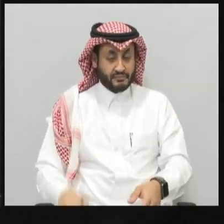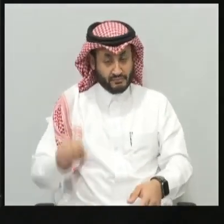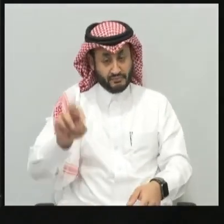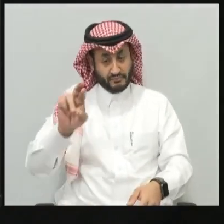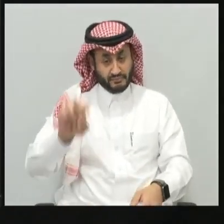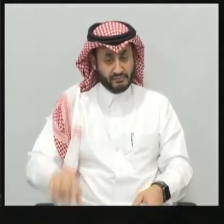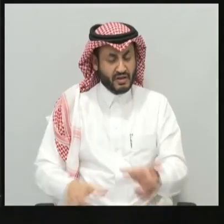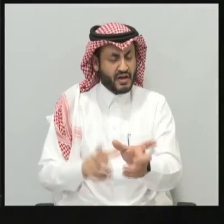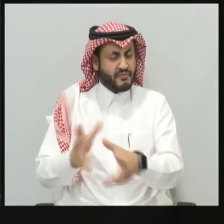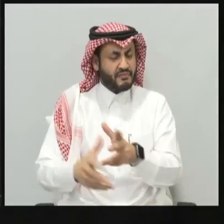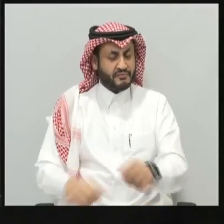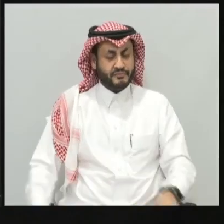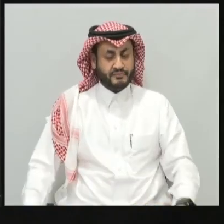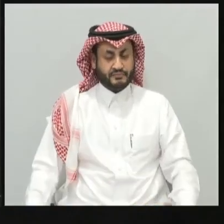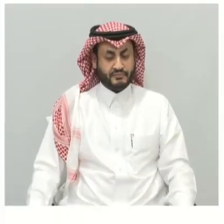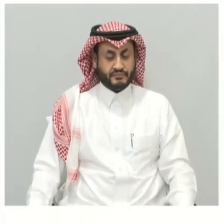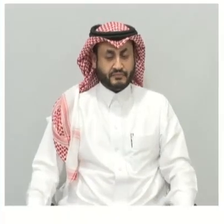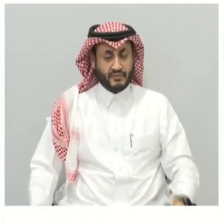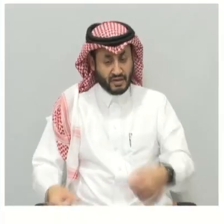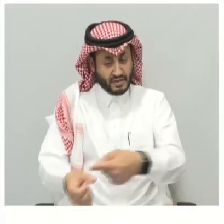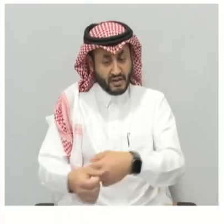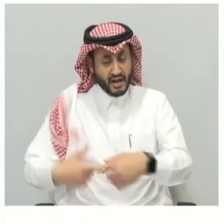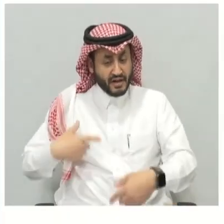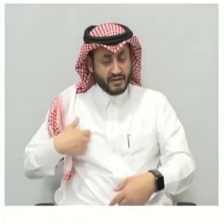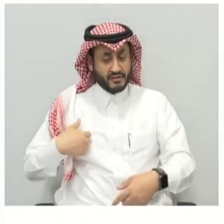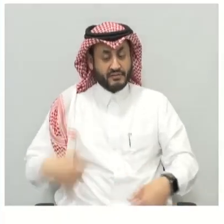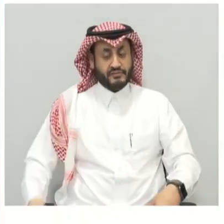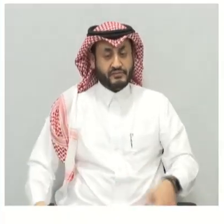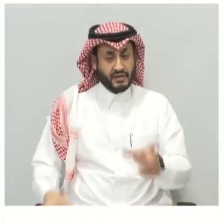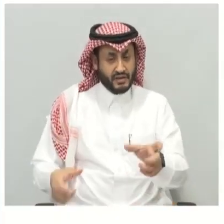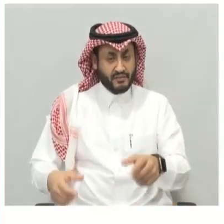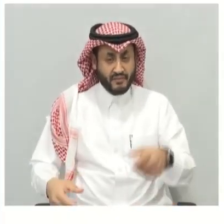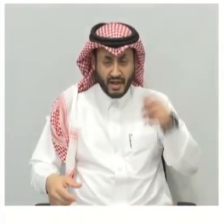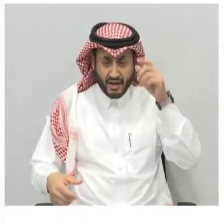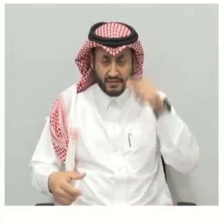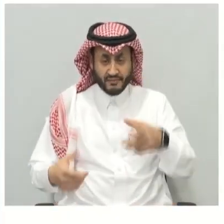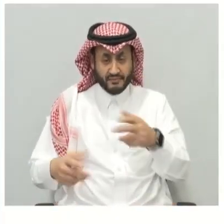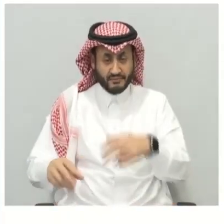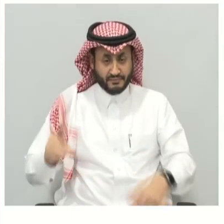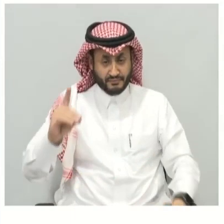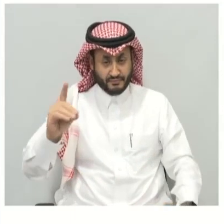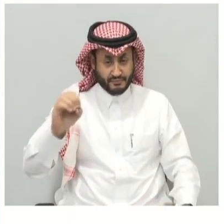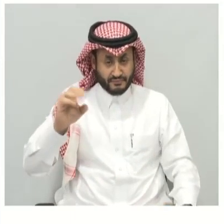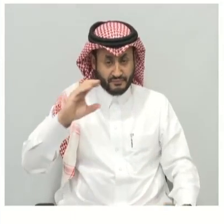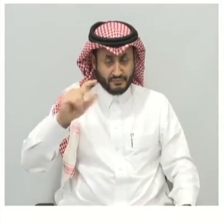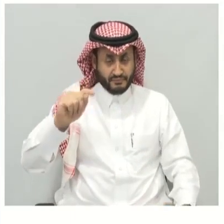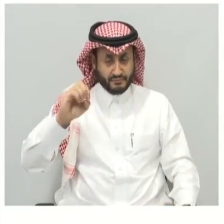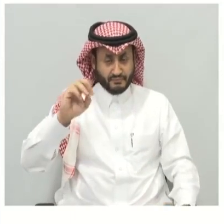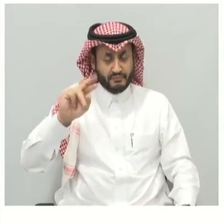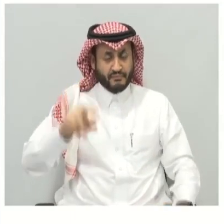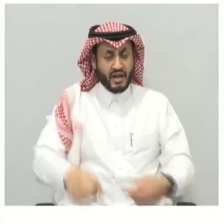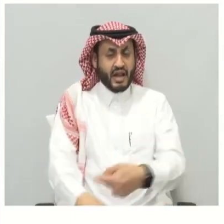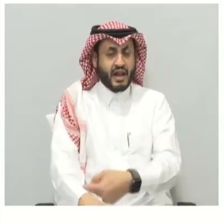hospital? Very good. Yes, it's either a nurse or a doctor. A